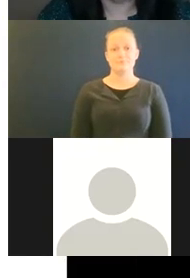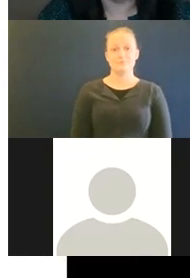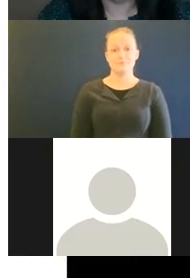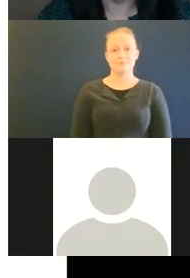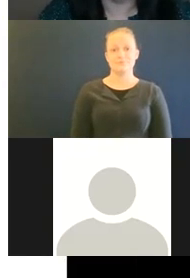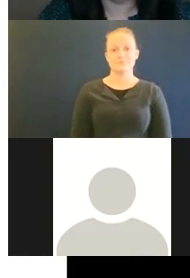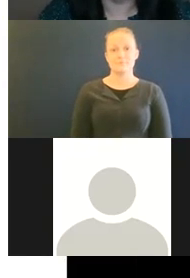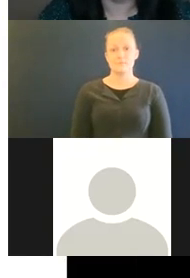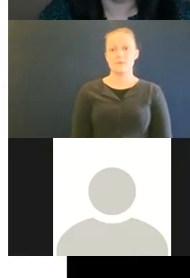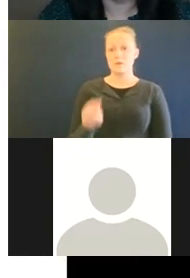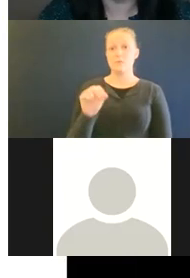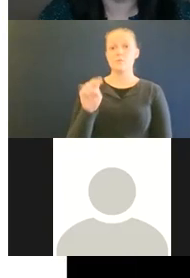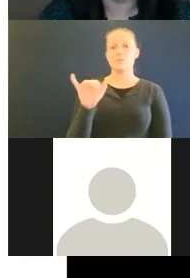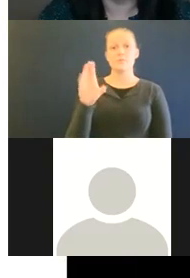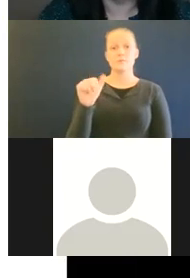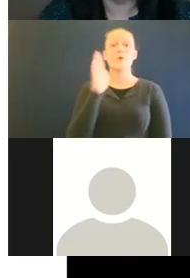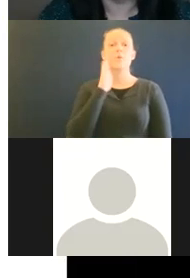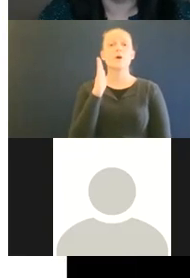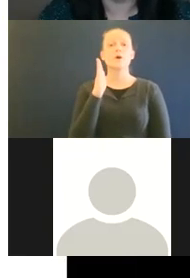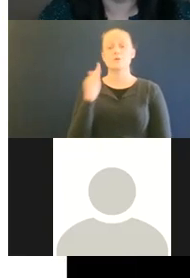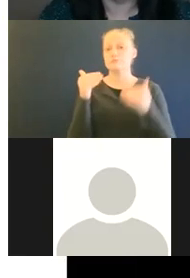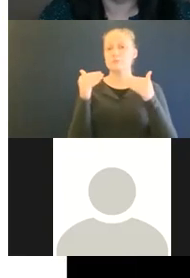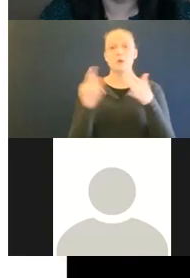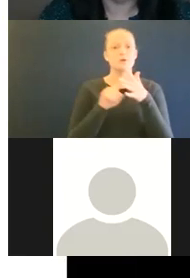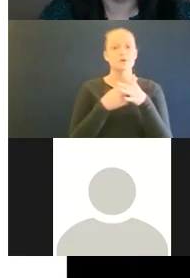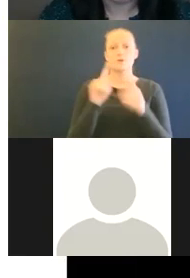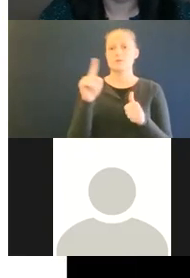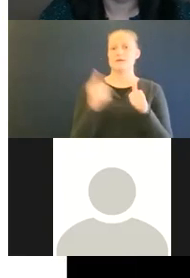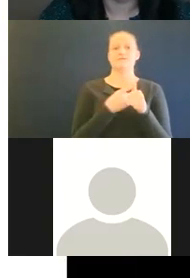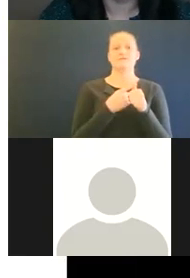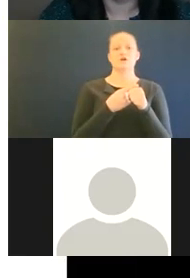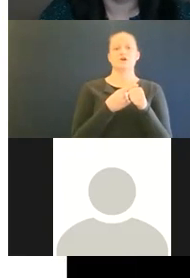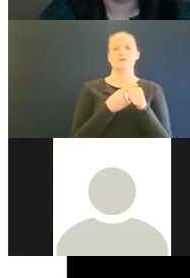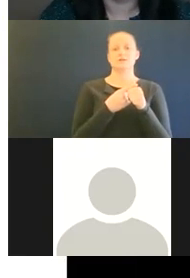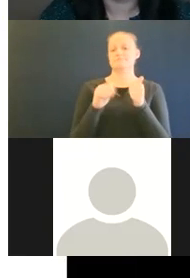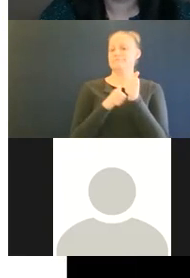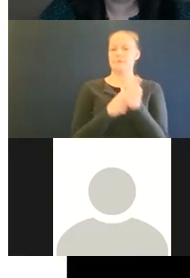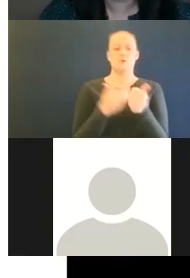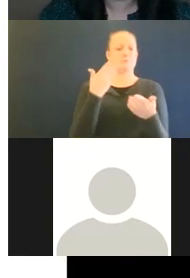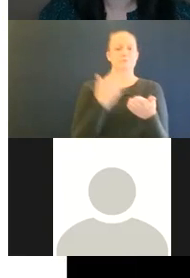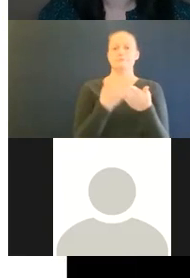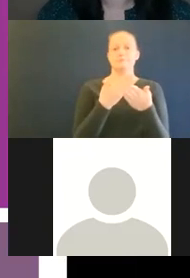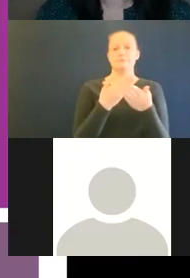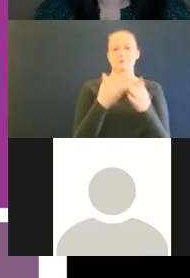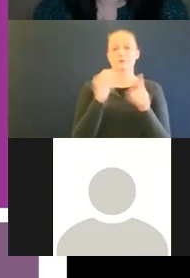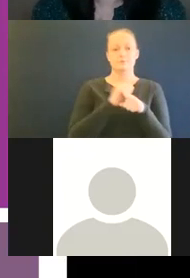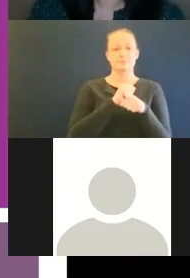And Monica is going to get us started with our first evidence-based practice.